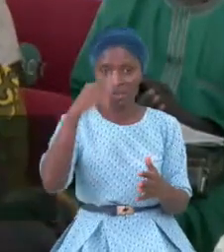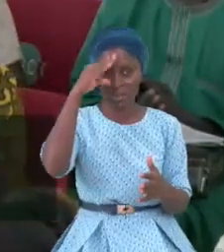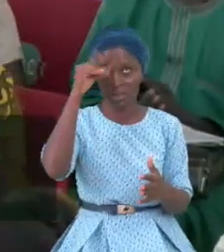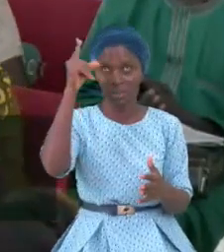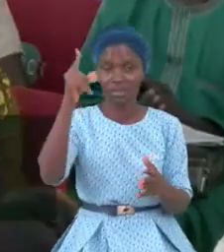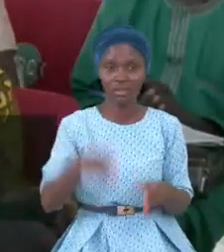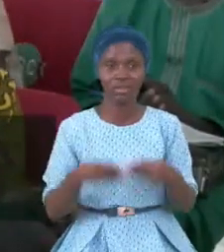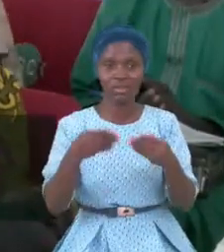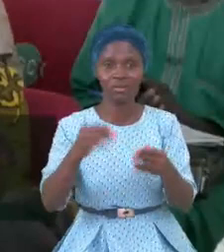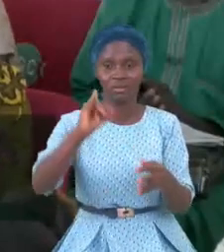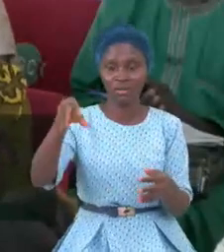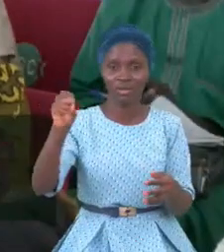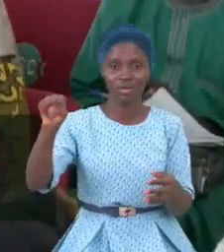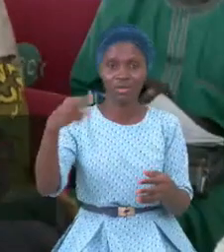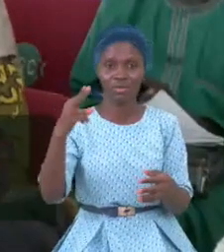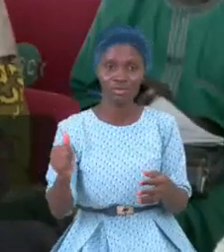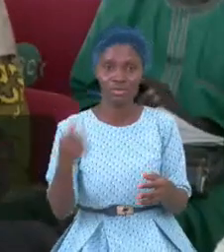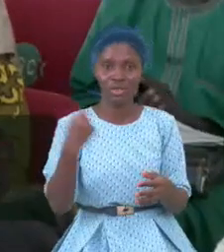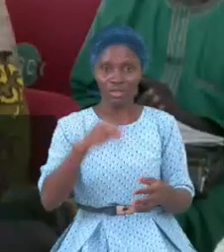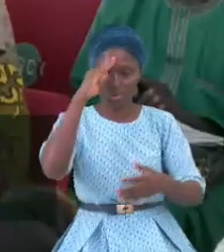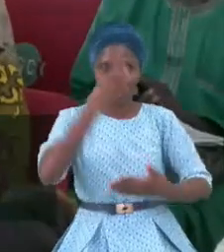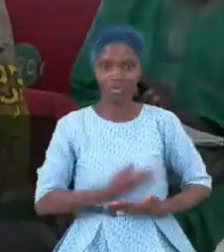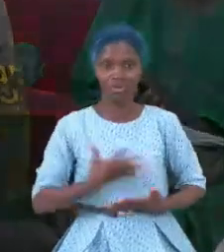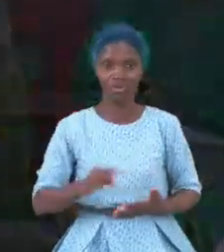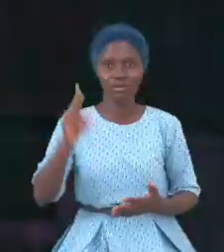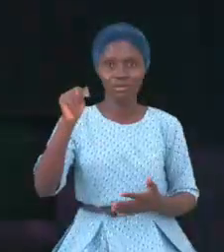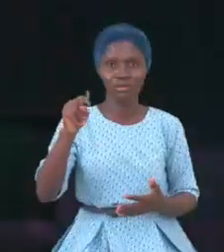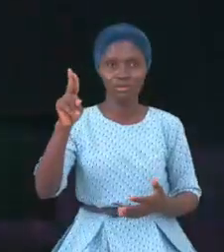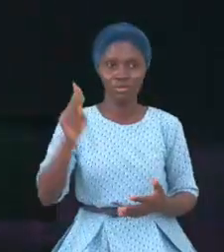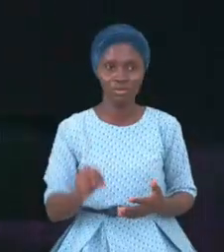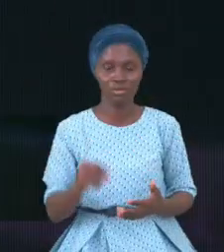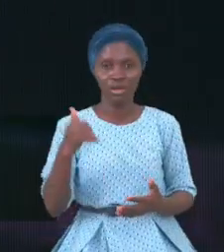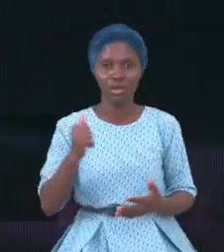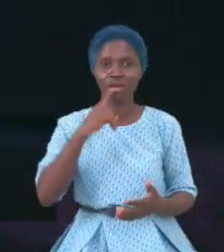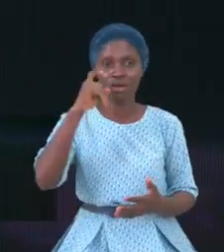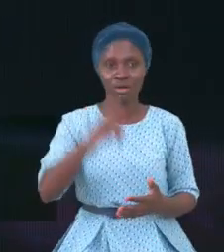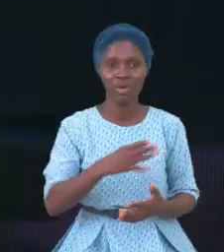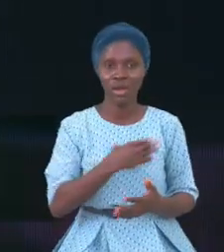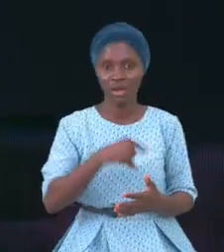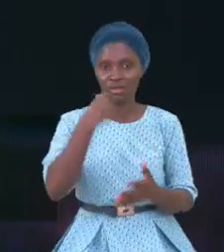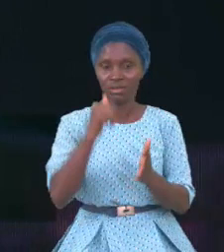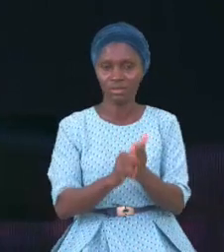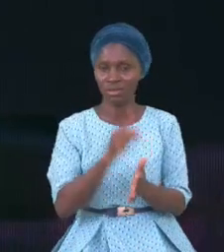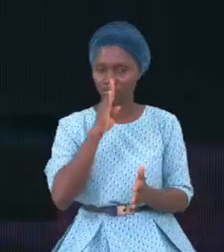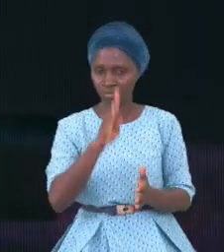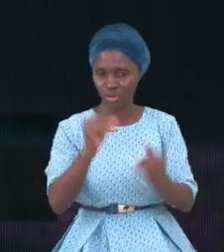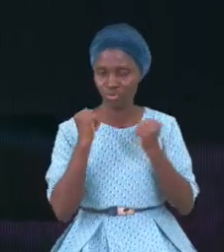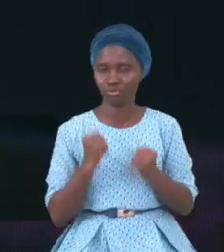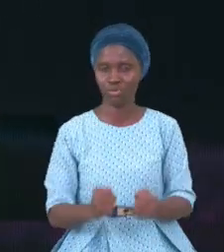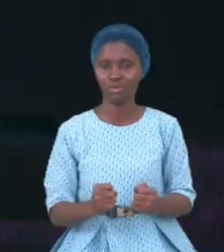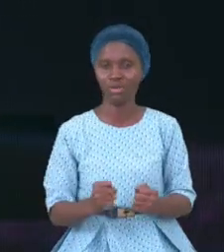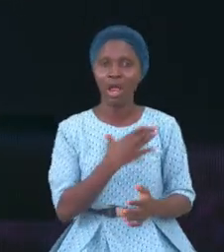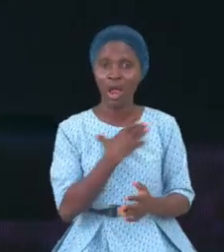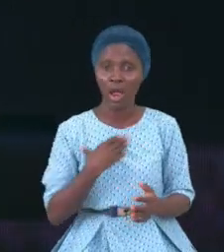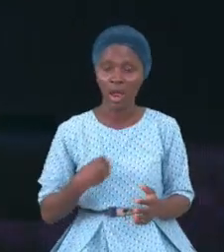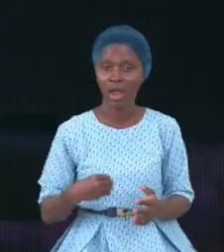of Nun, a charge. And he said, be strong again, and be of a